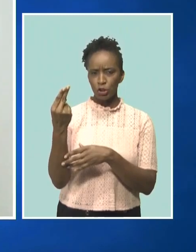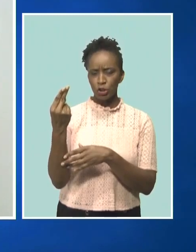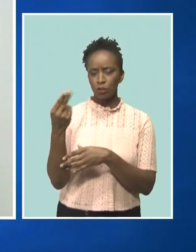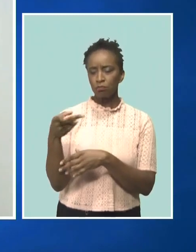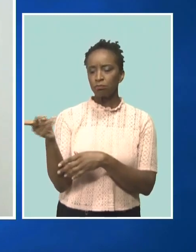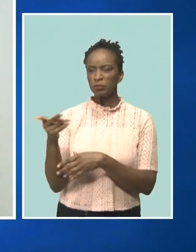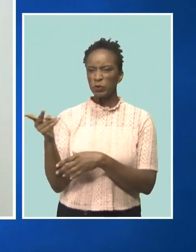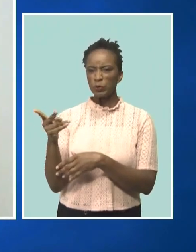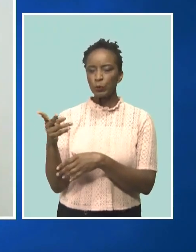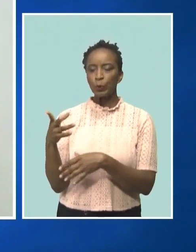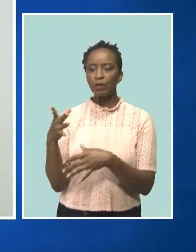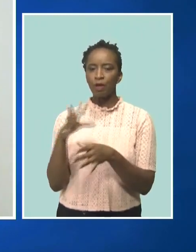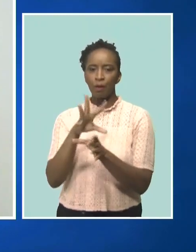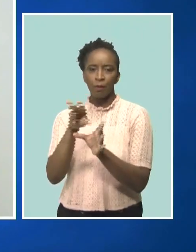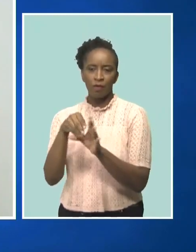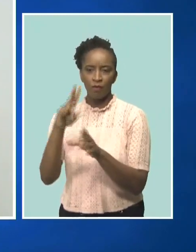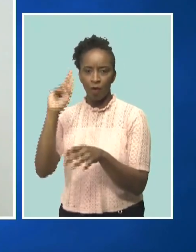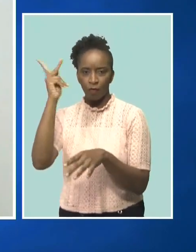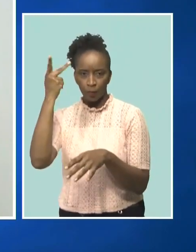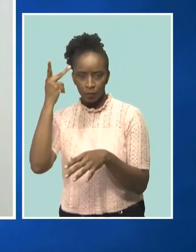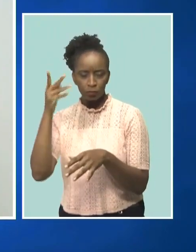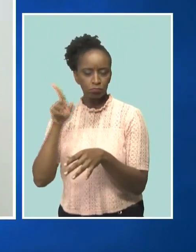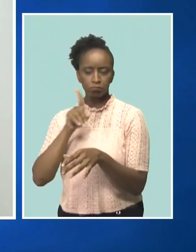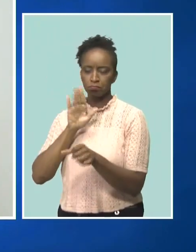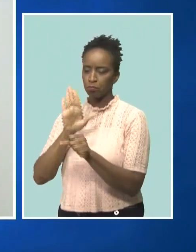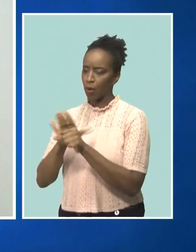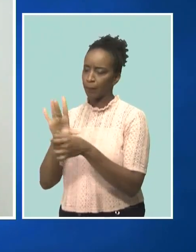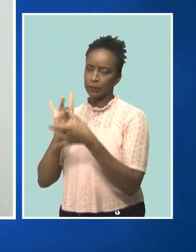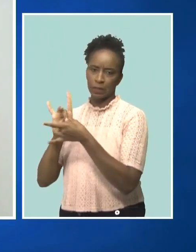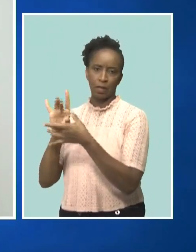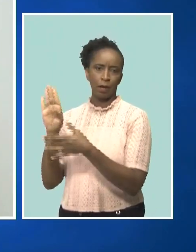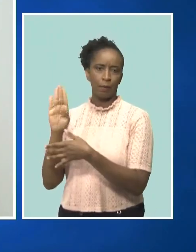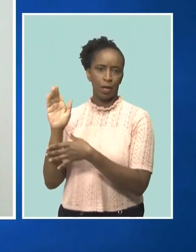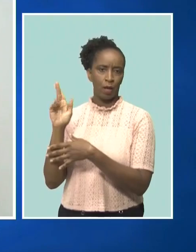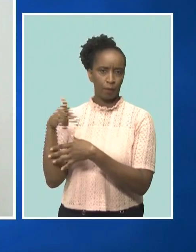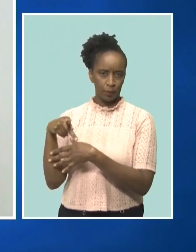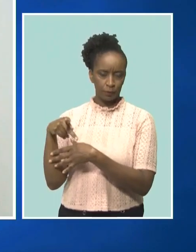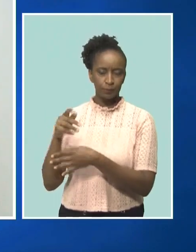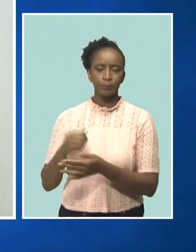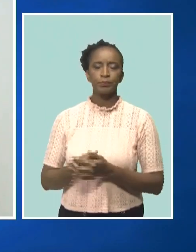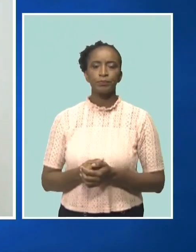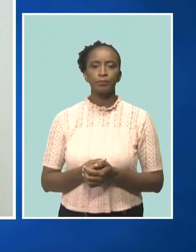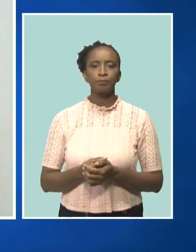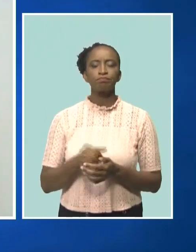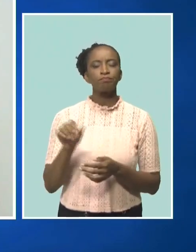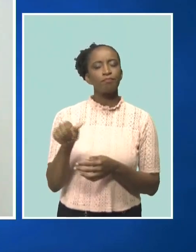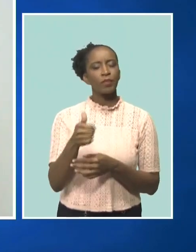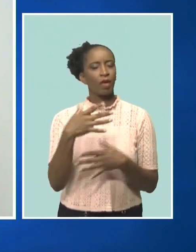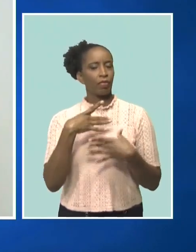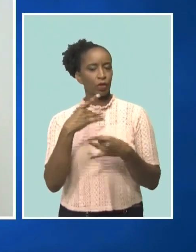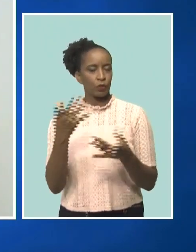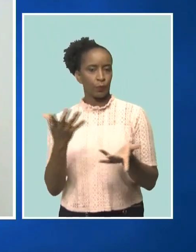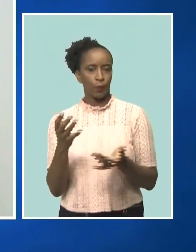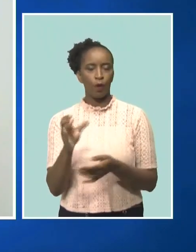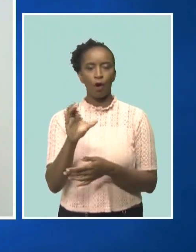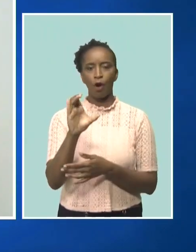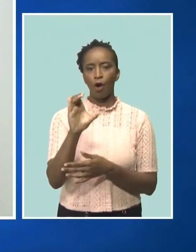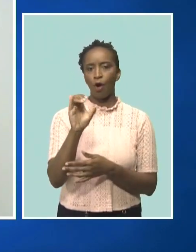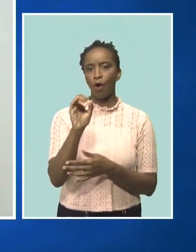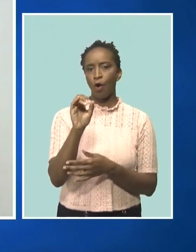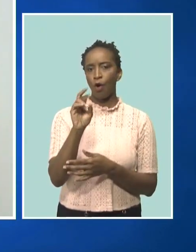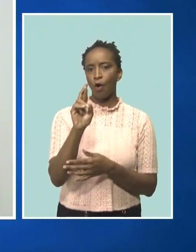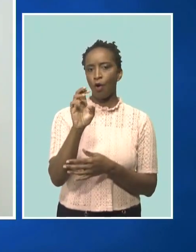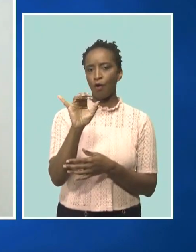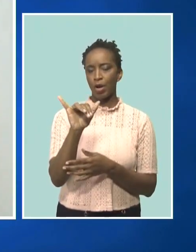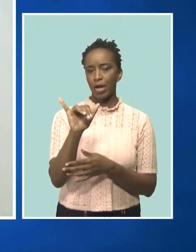BLP, but are just not frontline ministers at this point in time. The other interesting development would be Corey Lane. Corey Lane is one could say